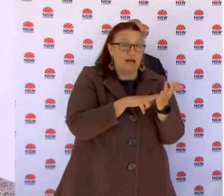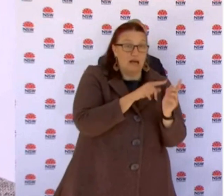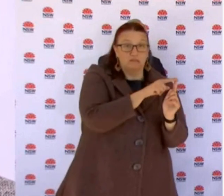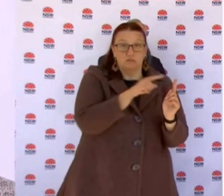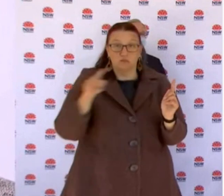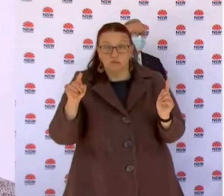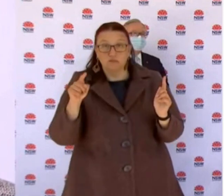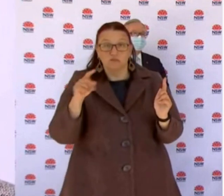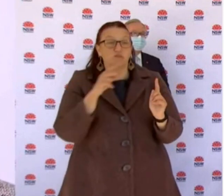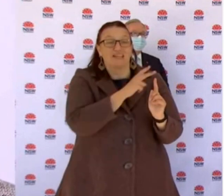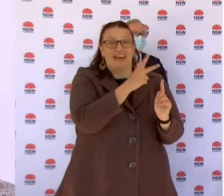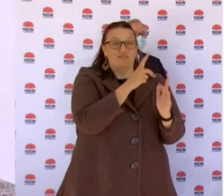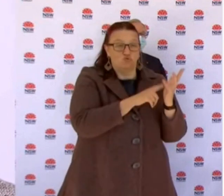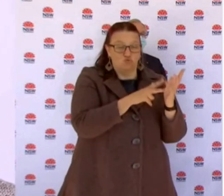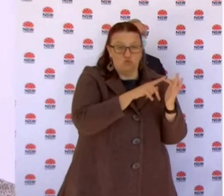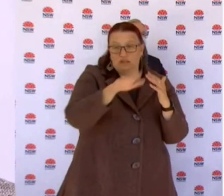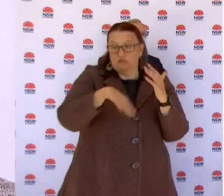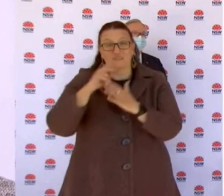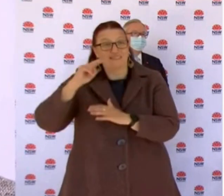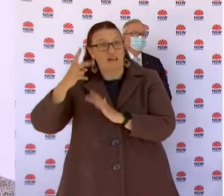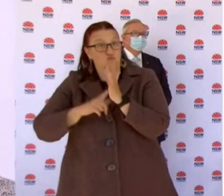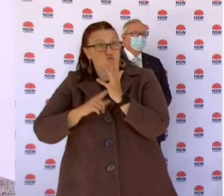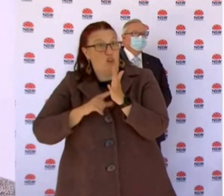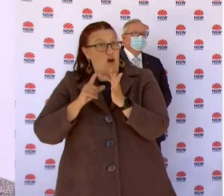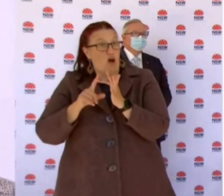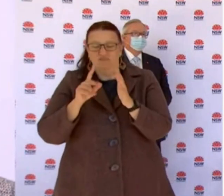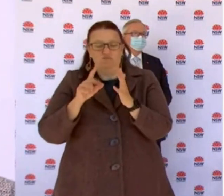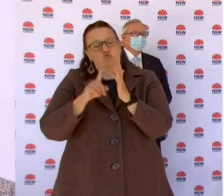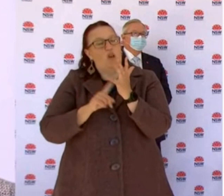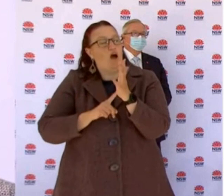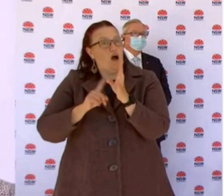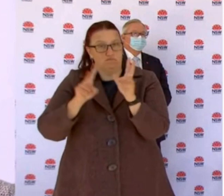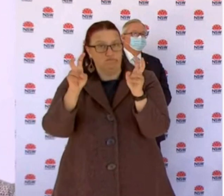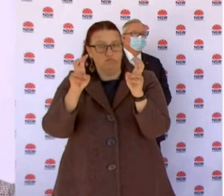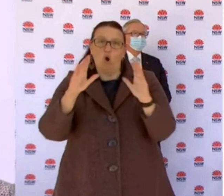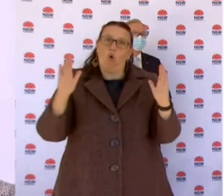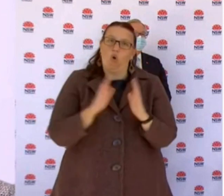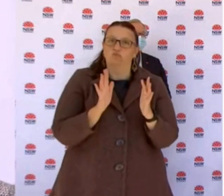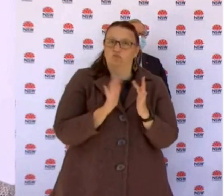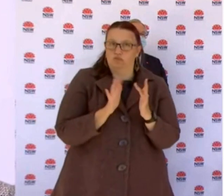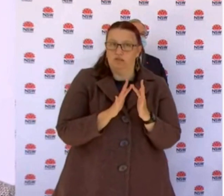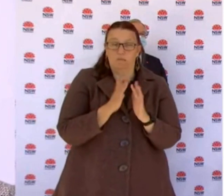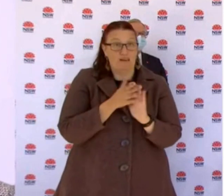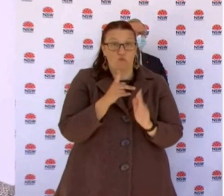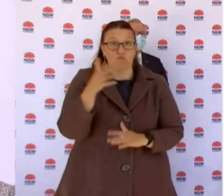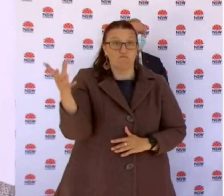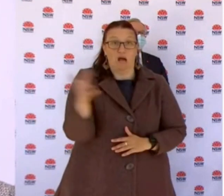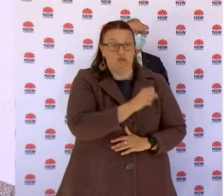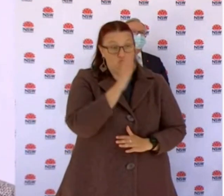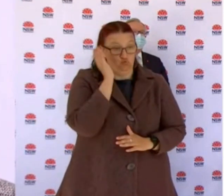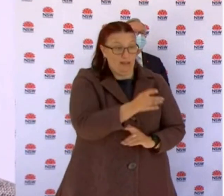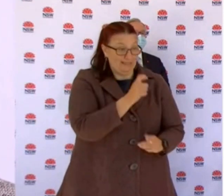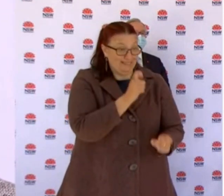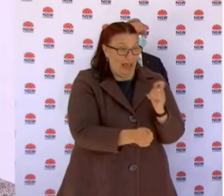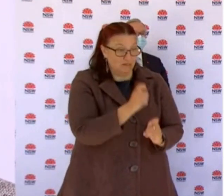28th of June until Friday the 2nd of July is a close contact and must immediately get tested and isolate for 14